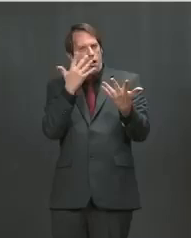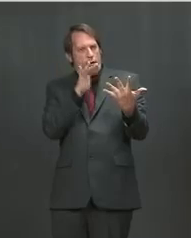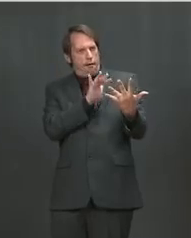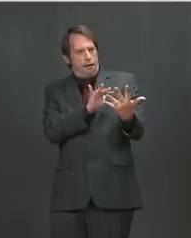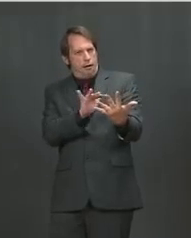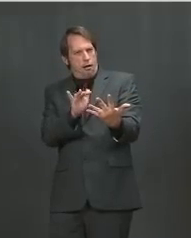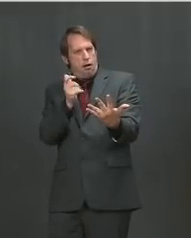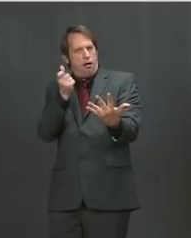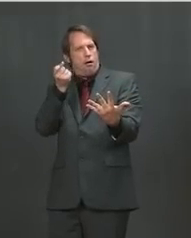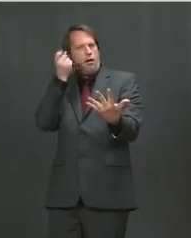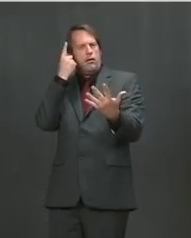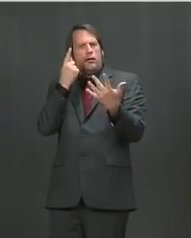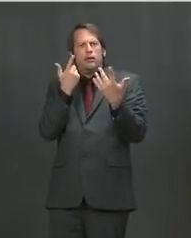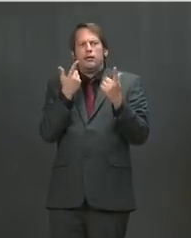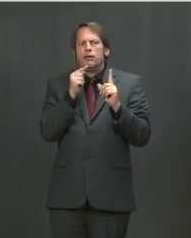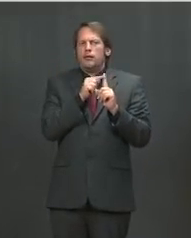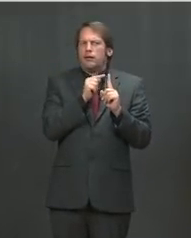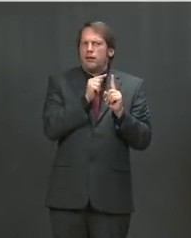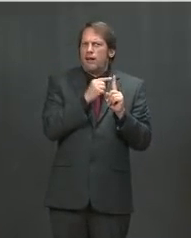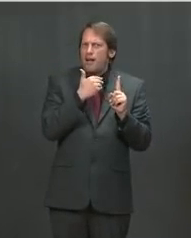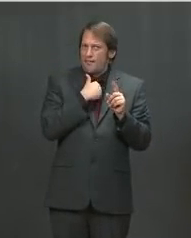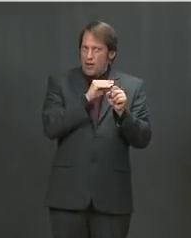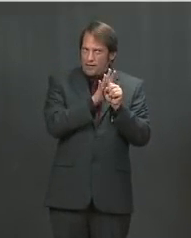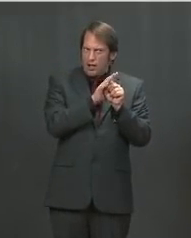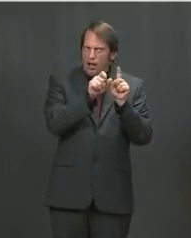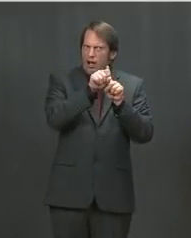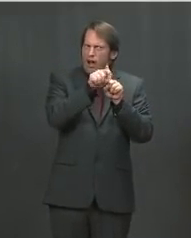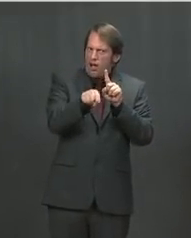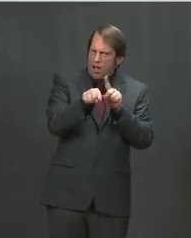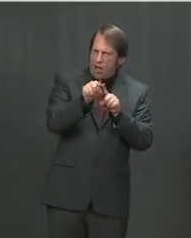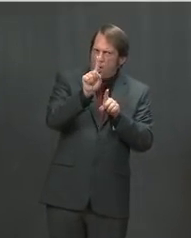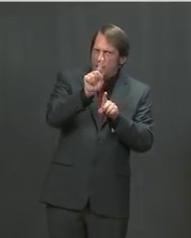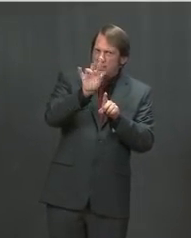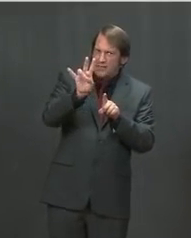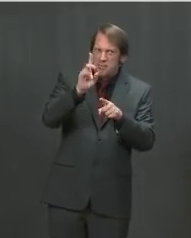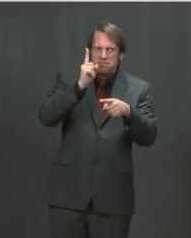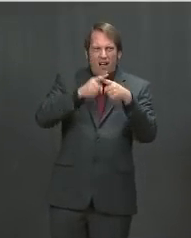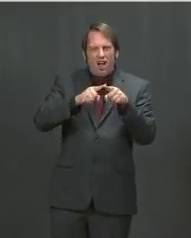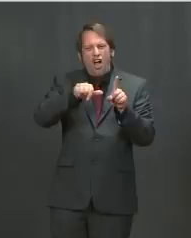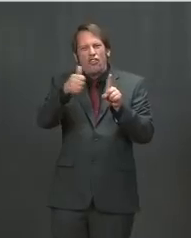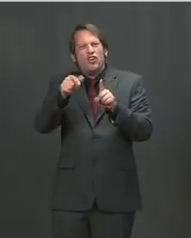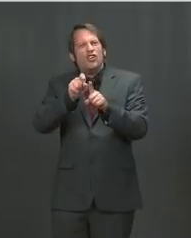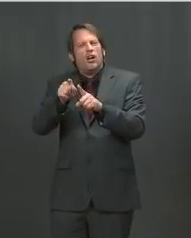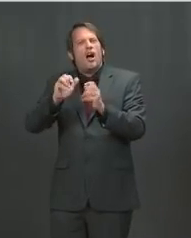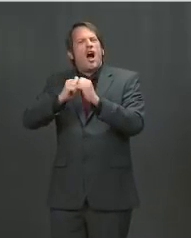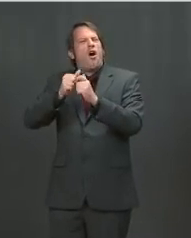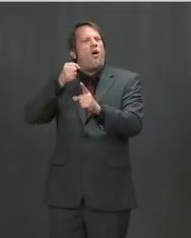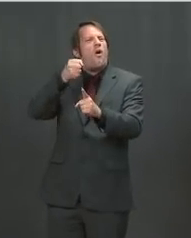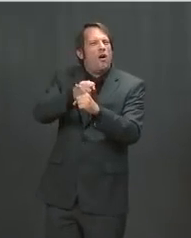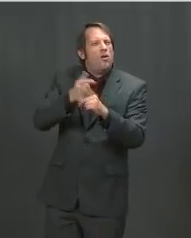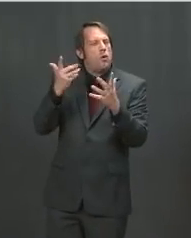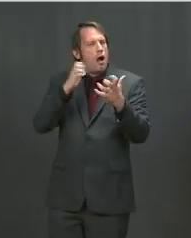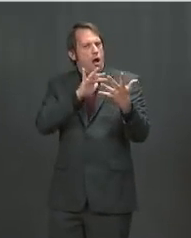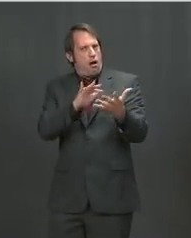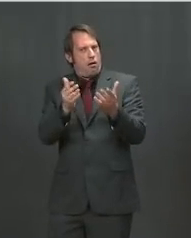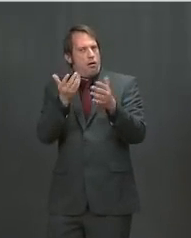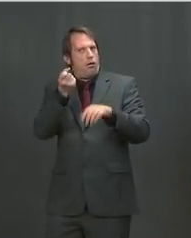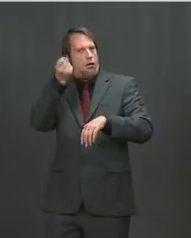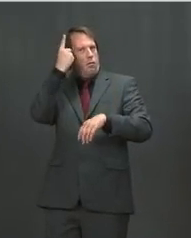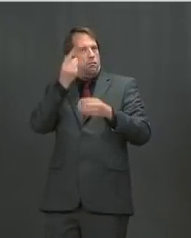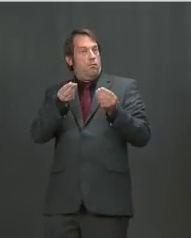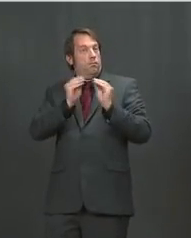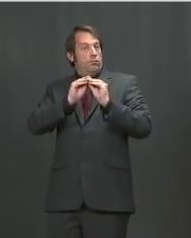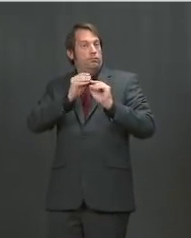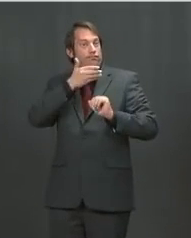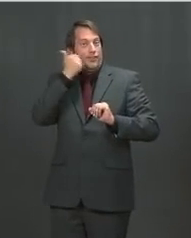and variants. And we're working with the state to try and encourage that areas that have increased amount of outbreaks that we can really